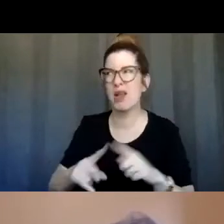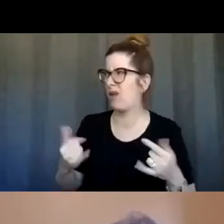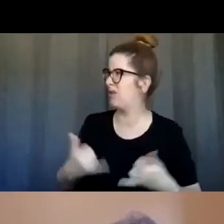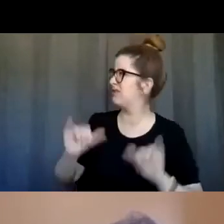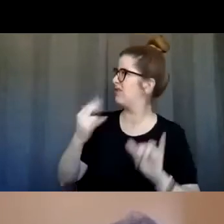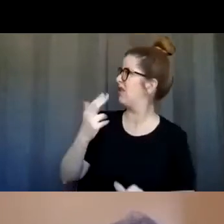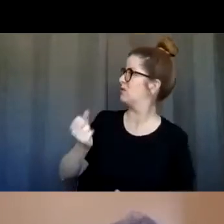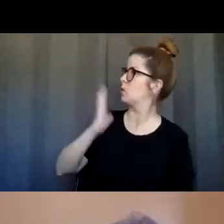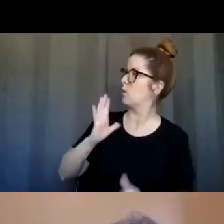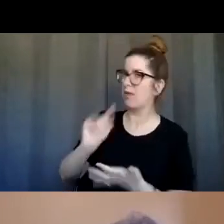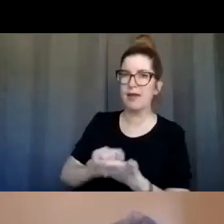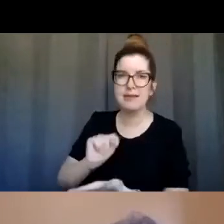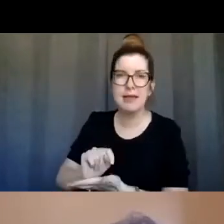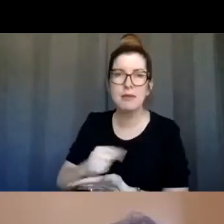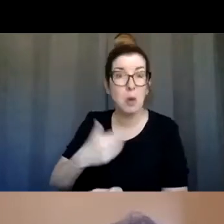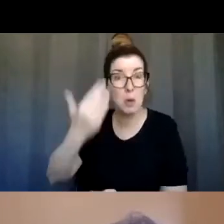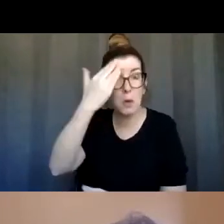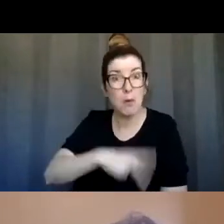that time. And